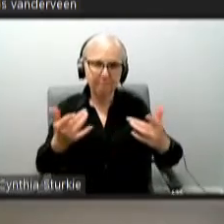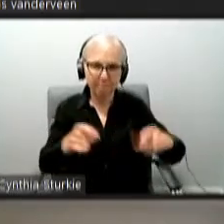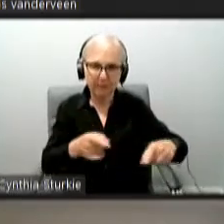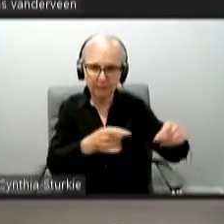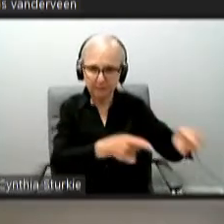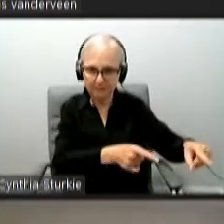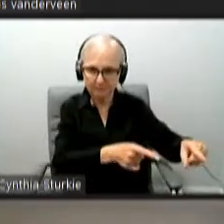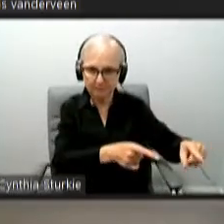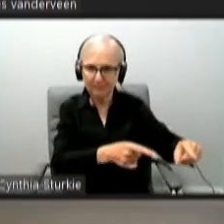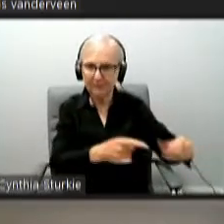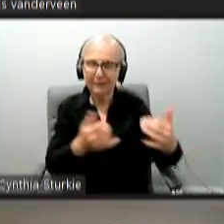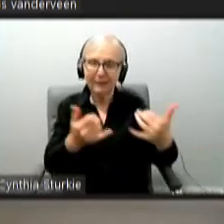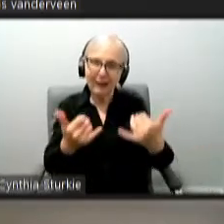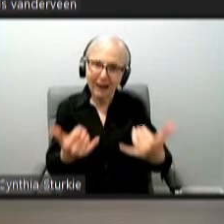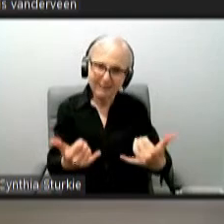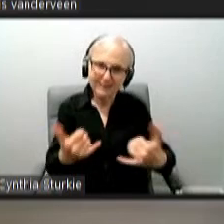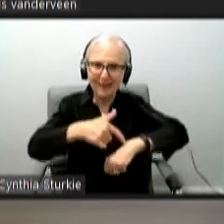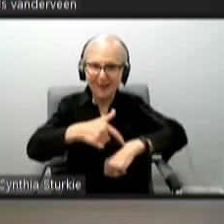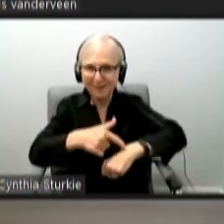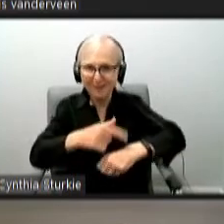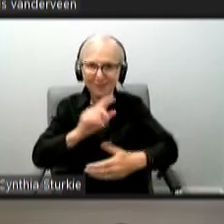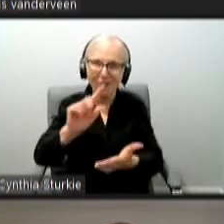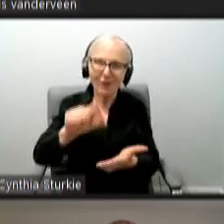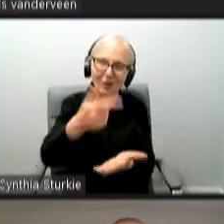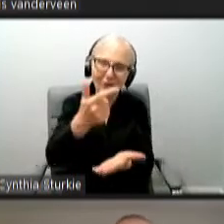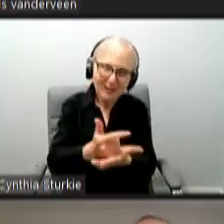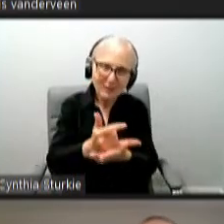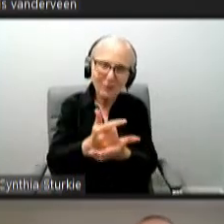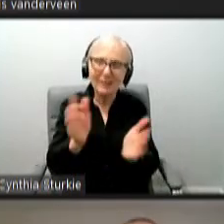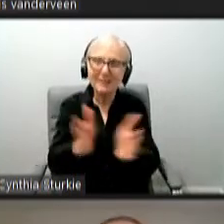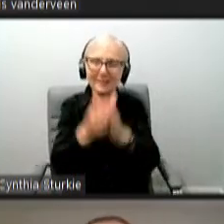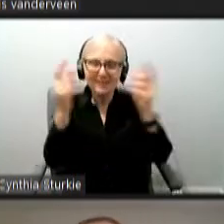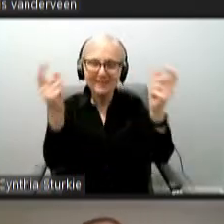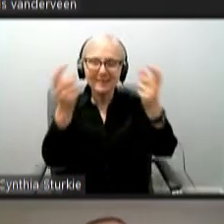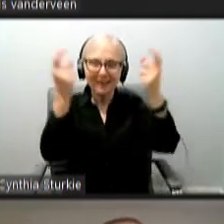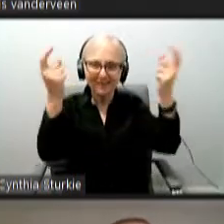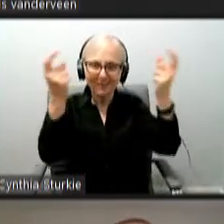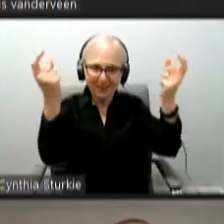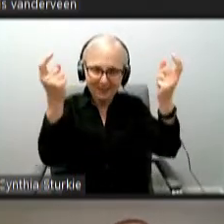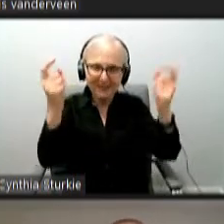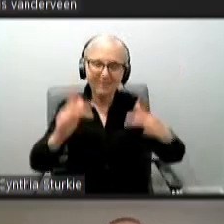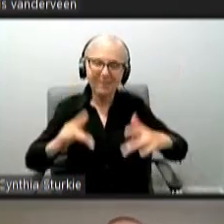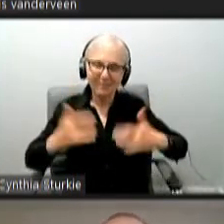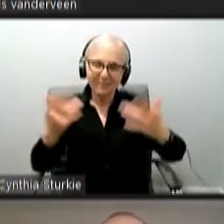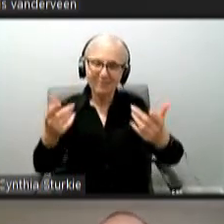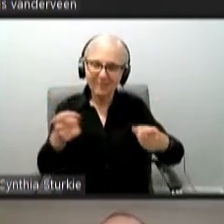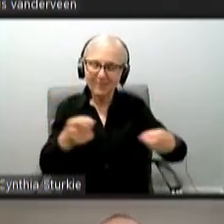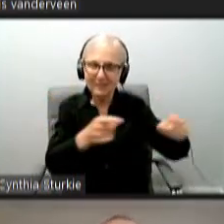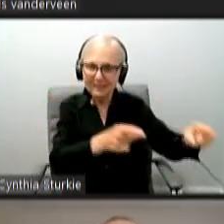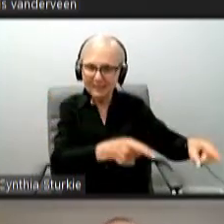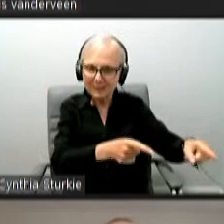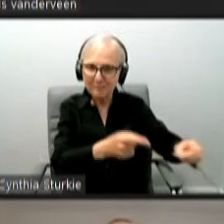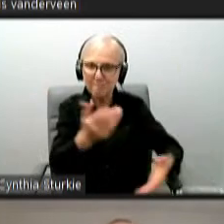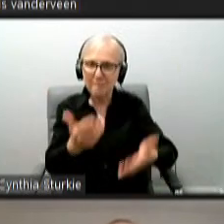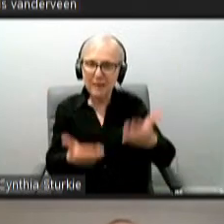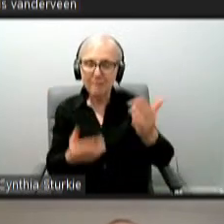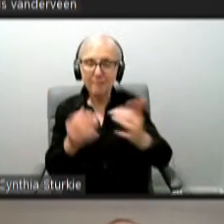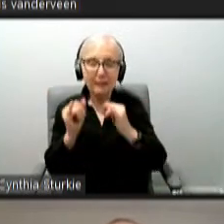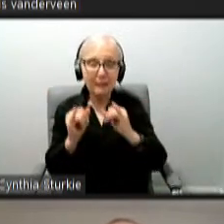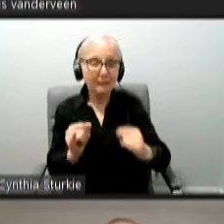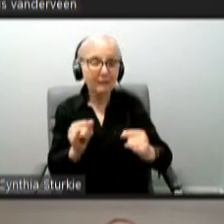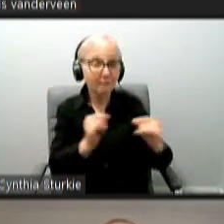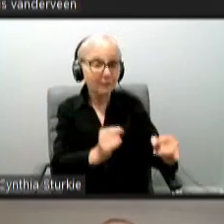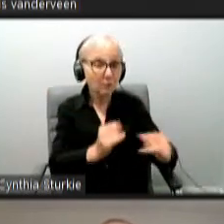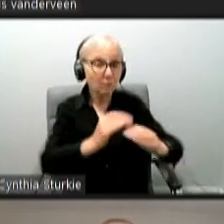of graduations and lots of other celebrations and events. And, it might be that individuals want to take